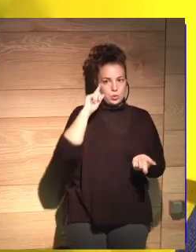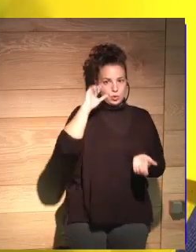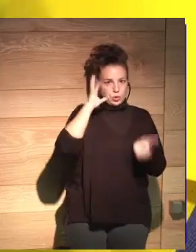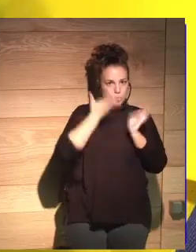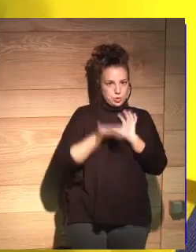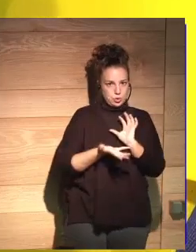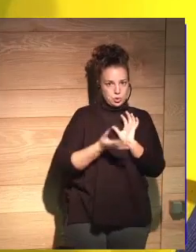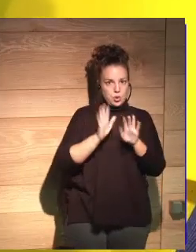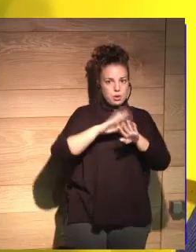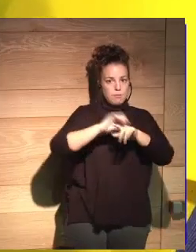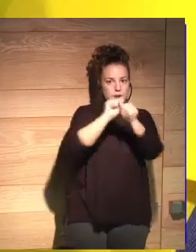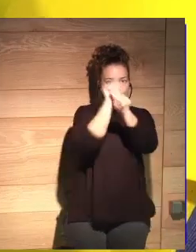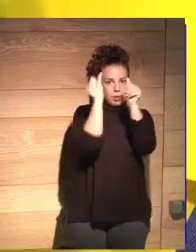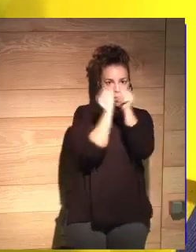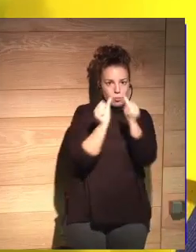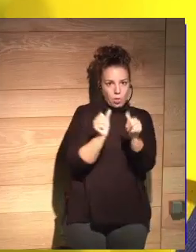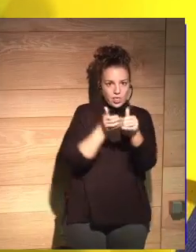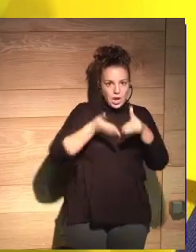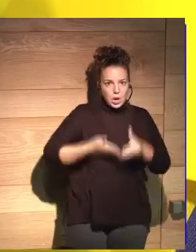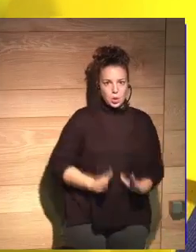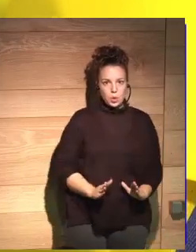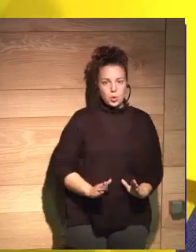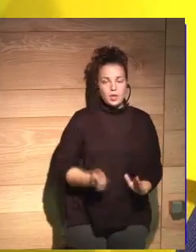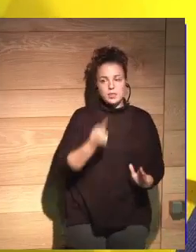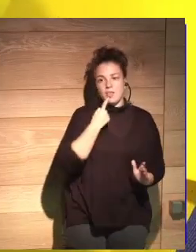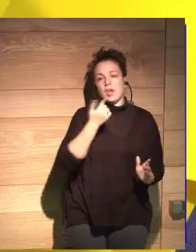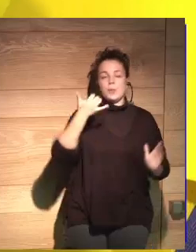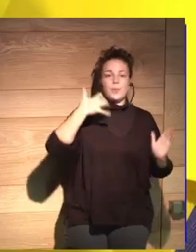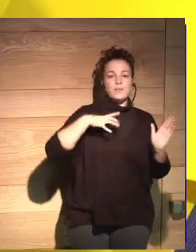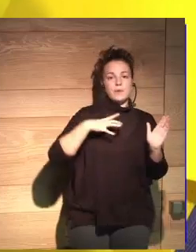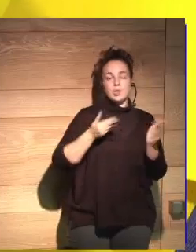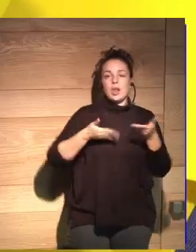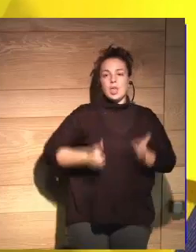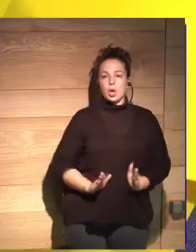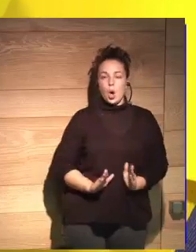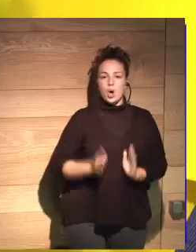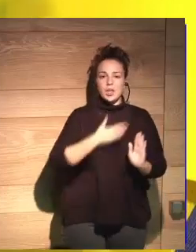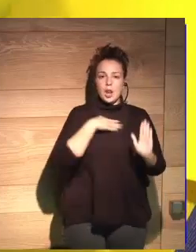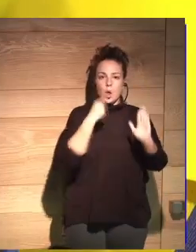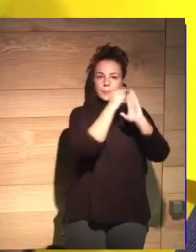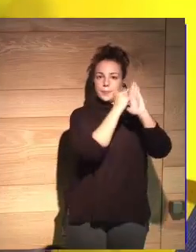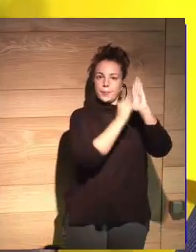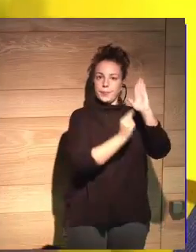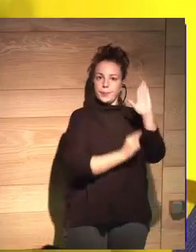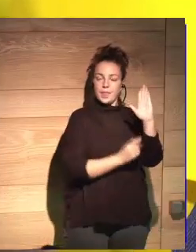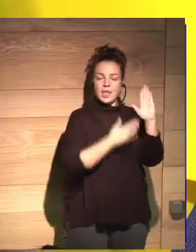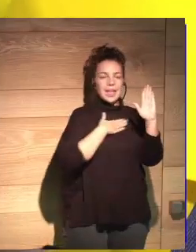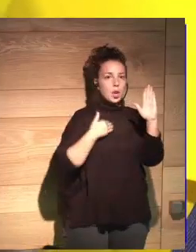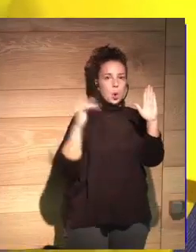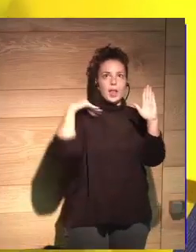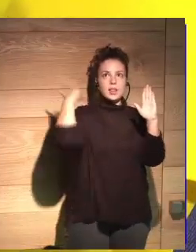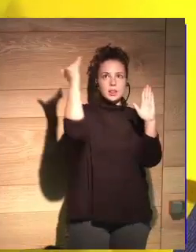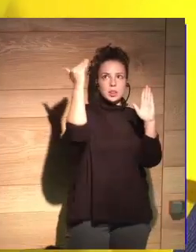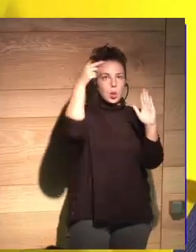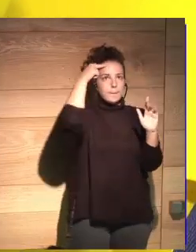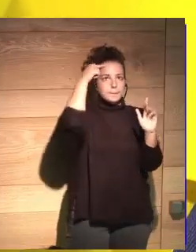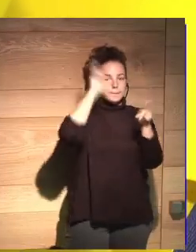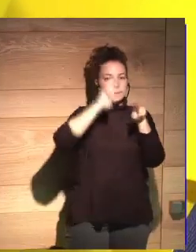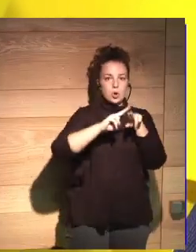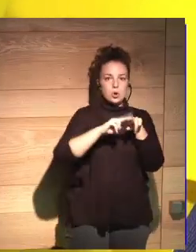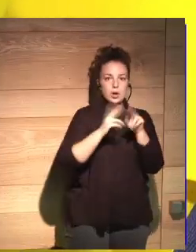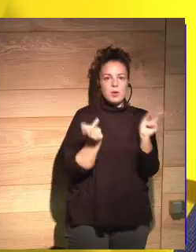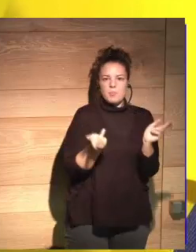be really screwed up in your head to have a model of a child and have me an a la carte kid,